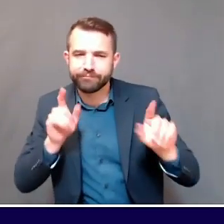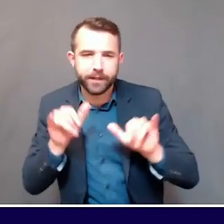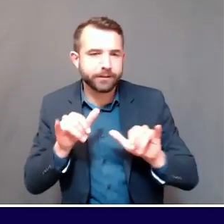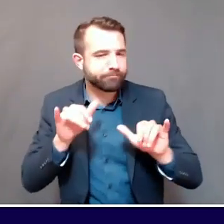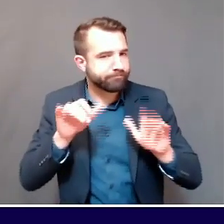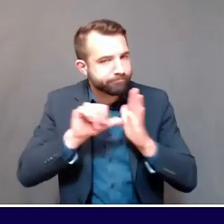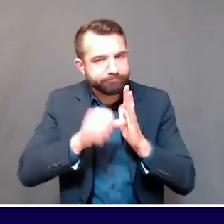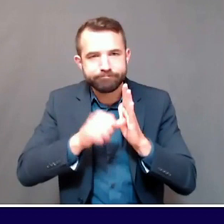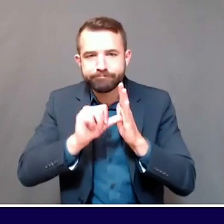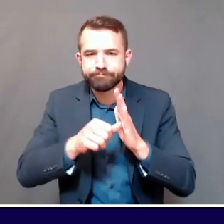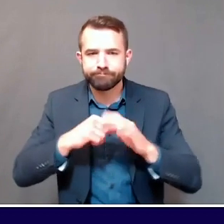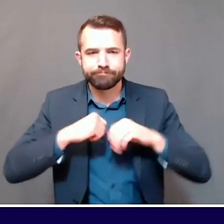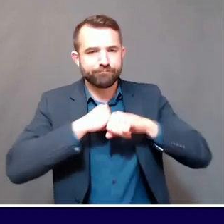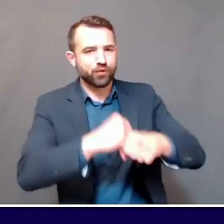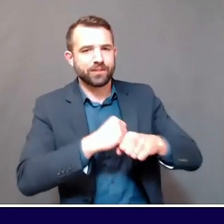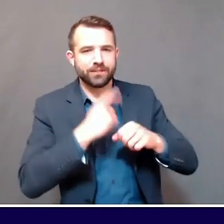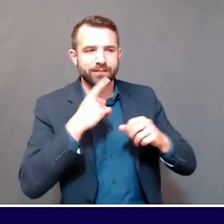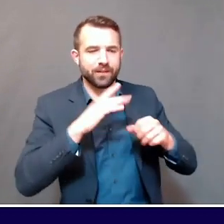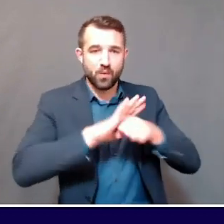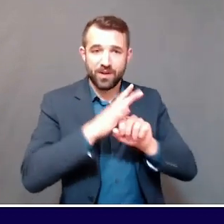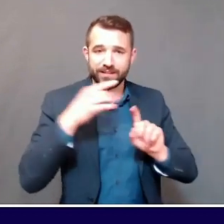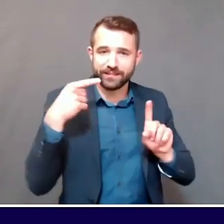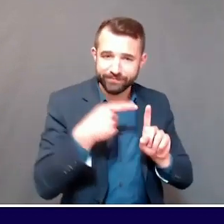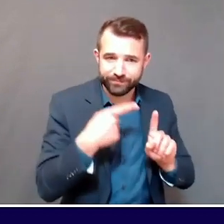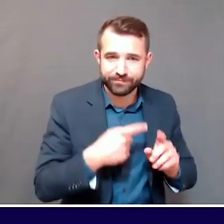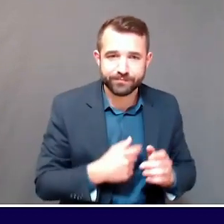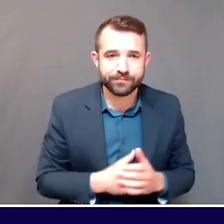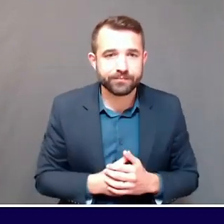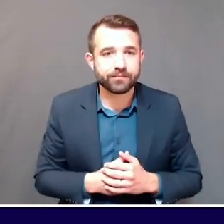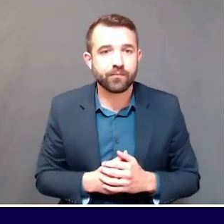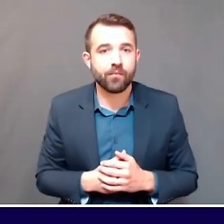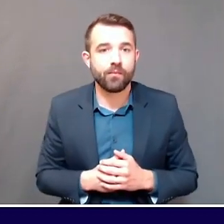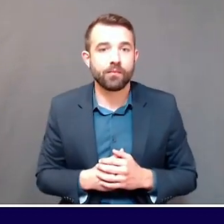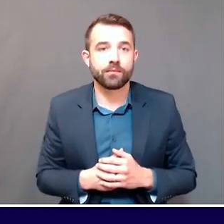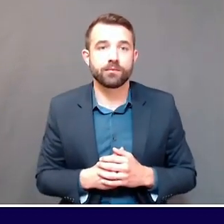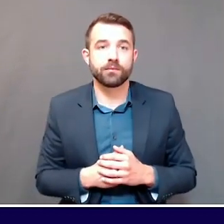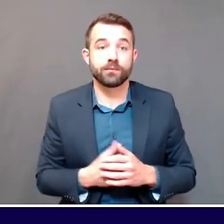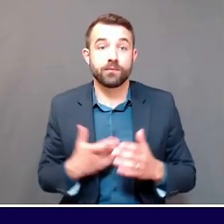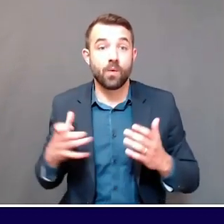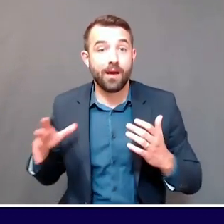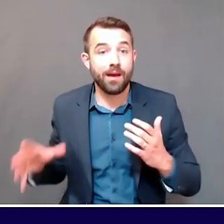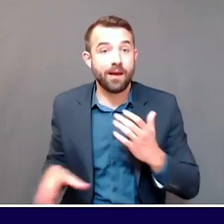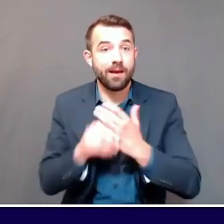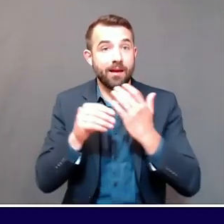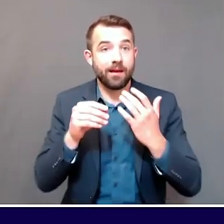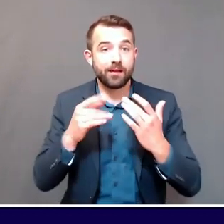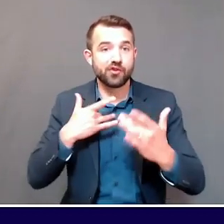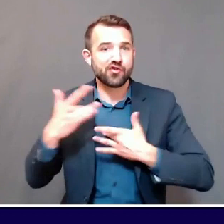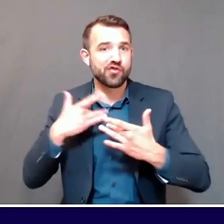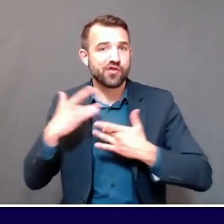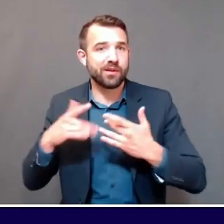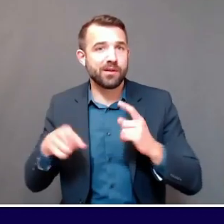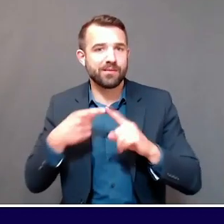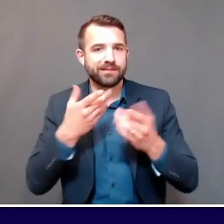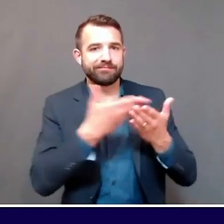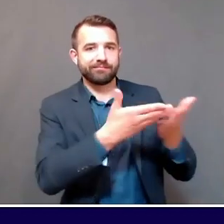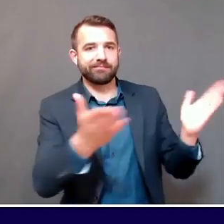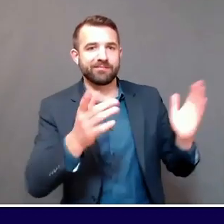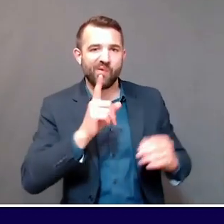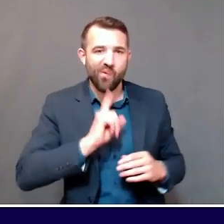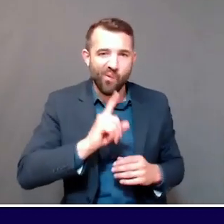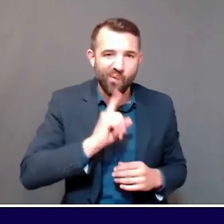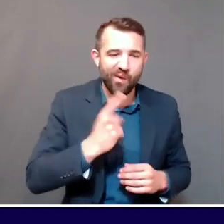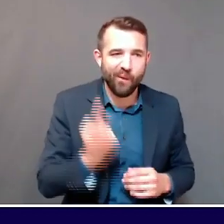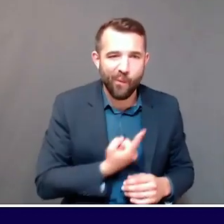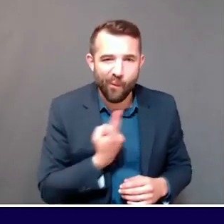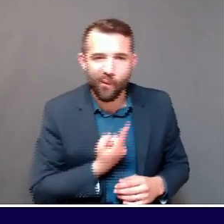of the things that I've been concerned about, we've all been concerned about, is an epidemic of loneliness that